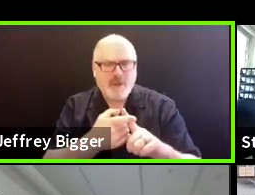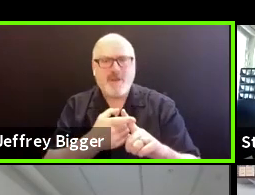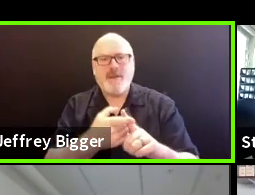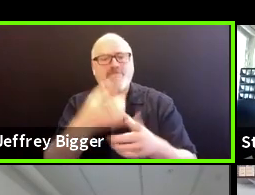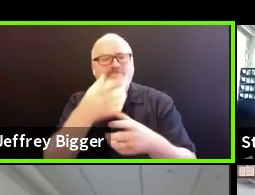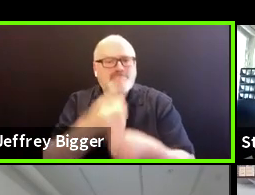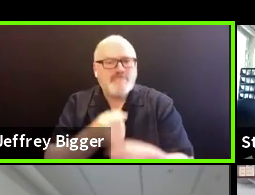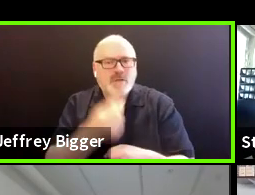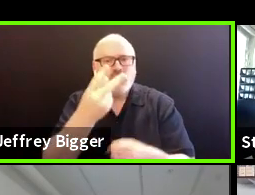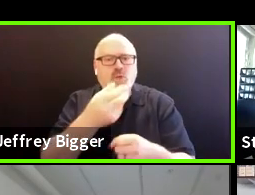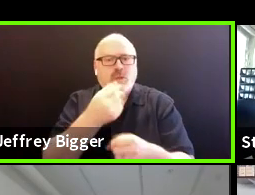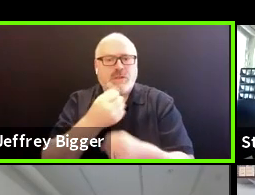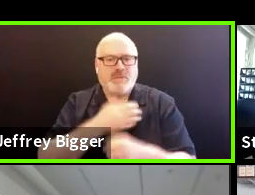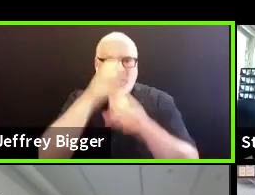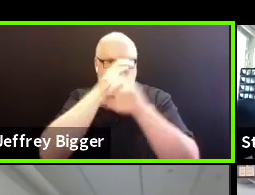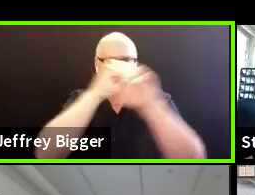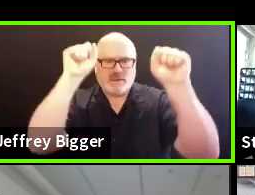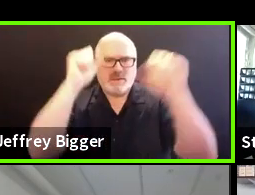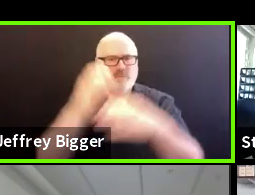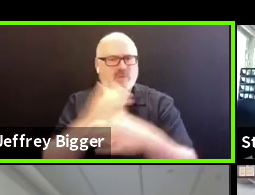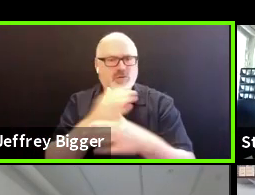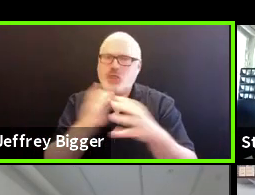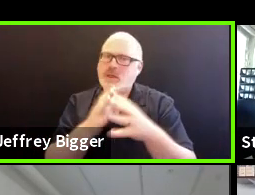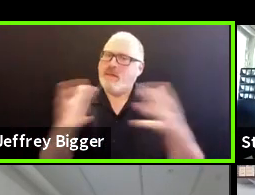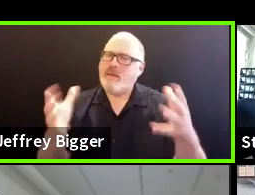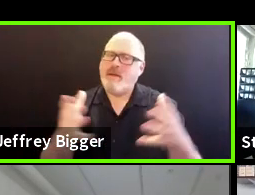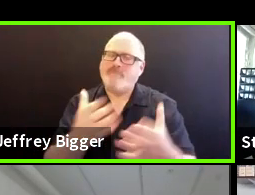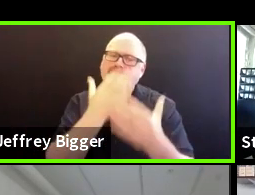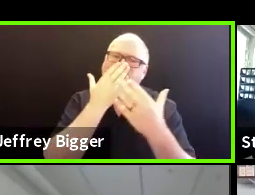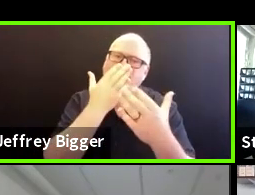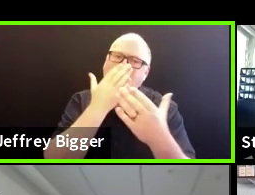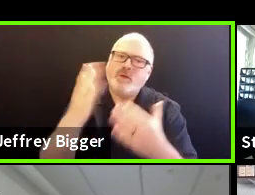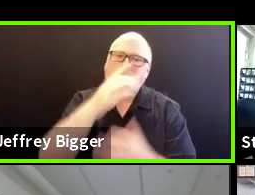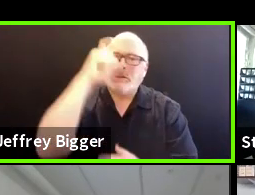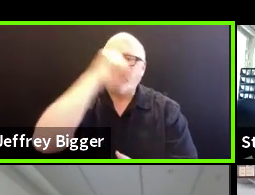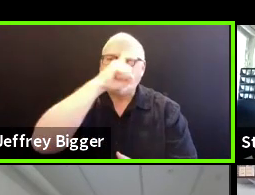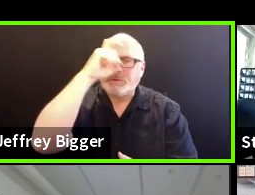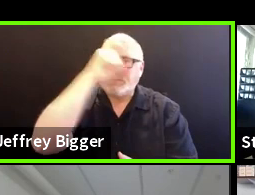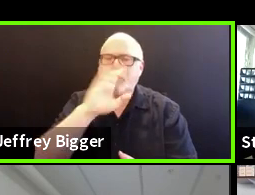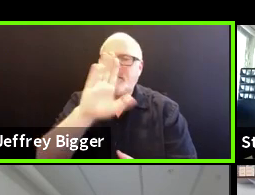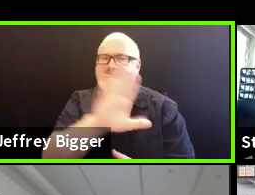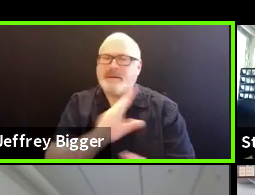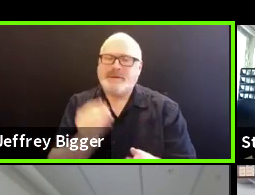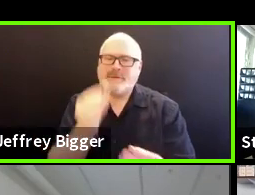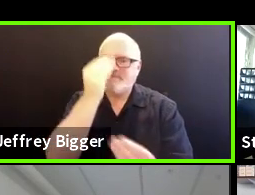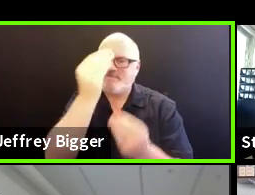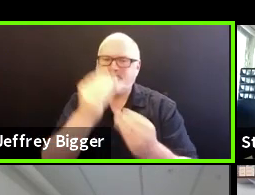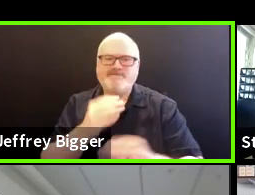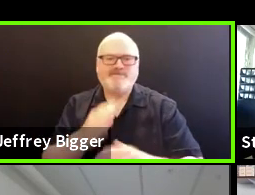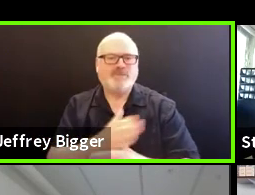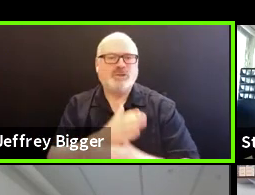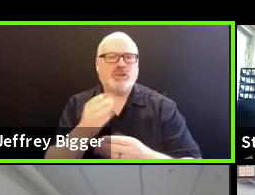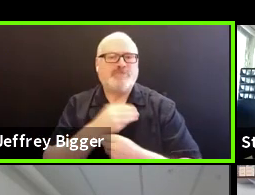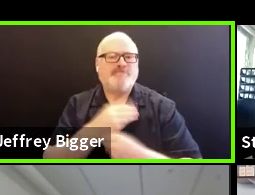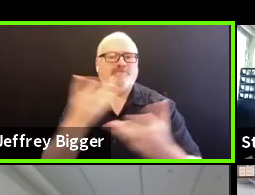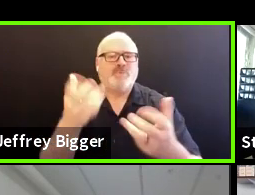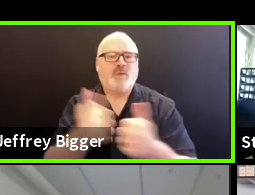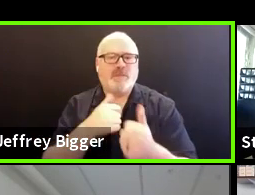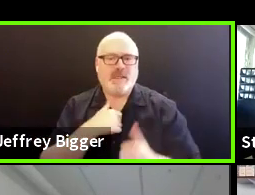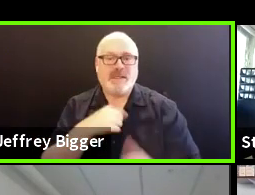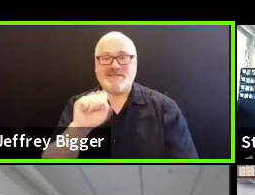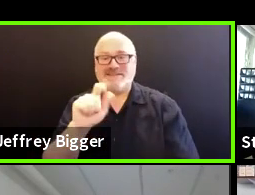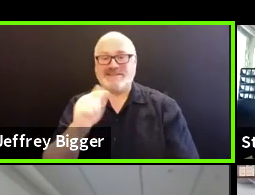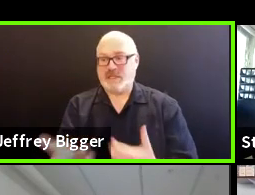2 years of my presidency. And I'm very grateful for his wisdom and his insights. Stan came to the University of